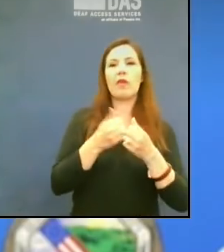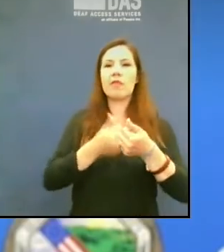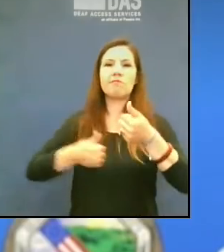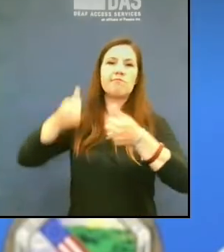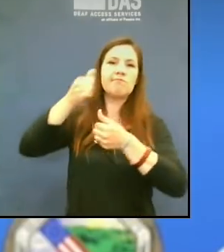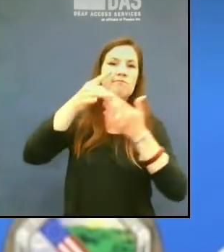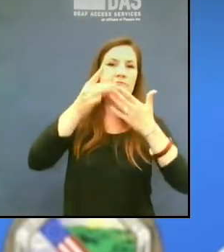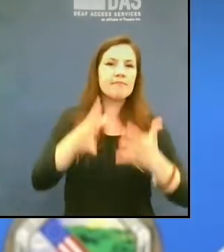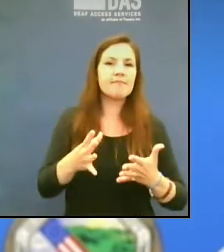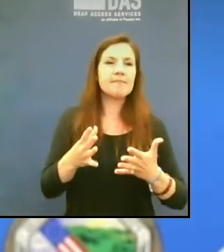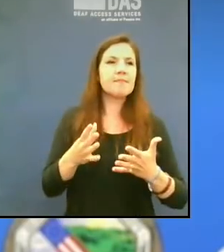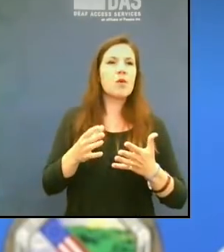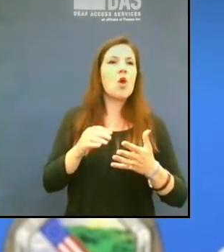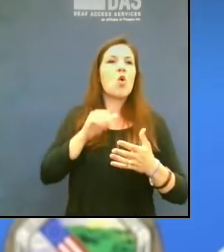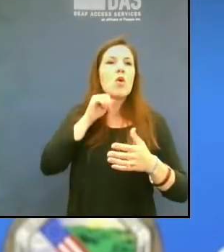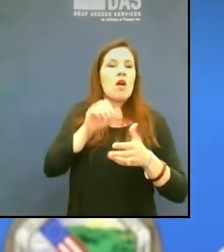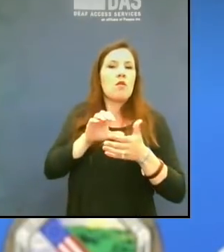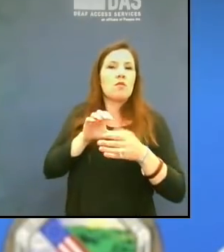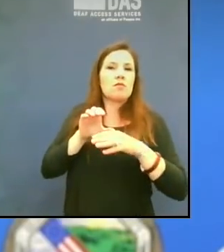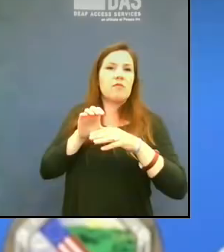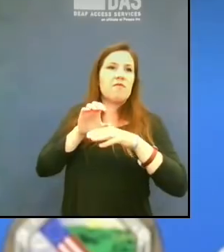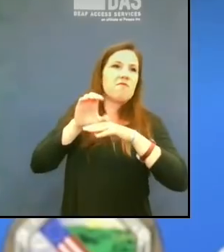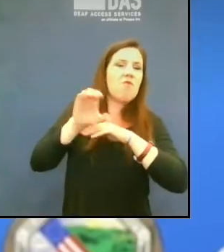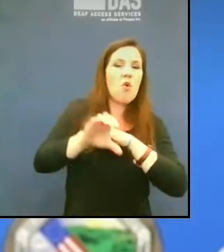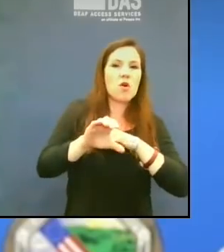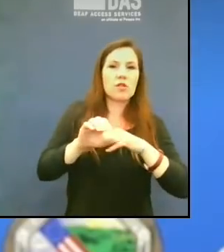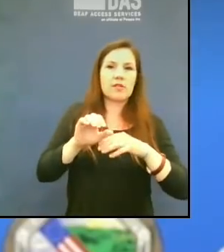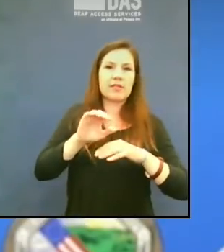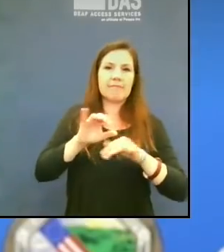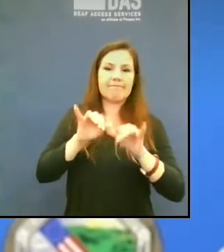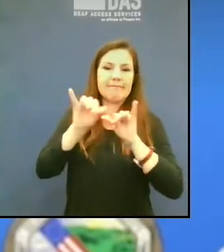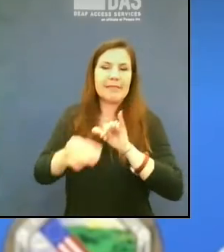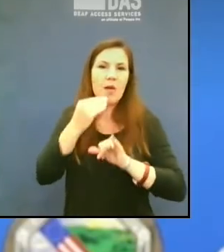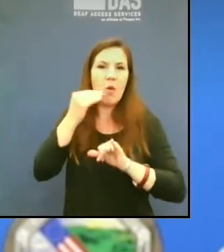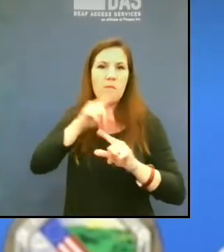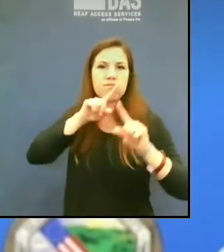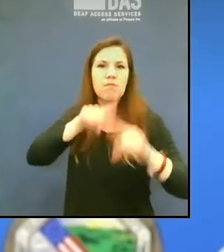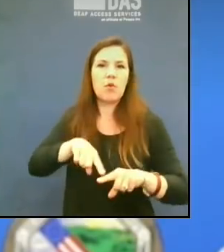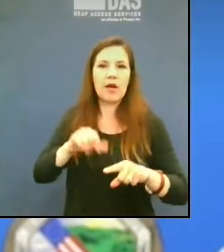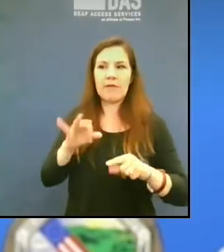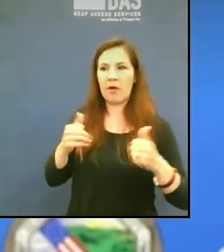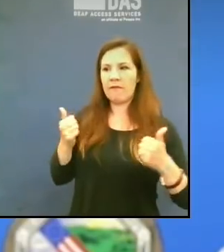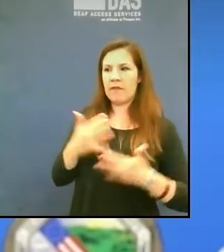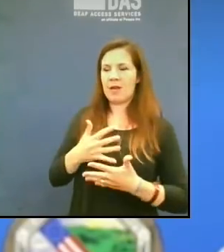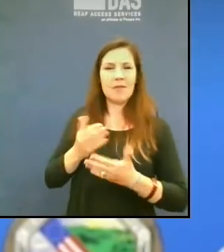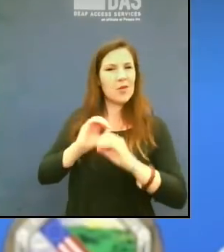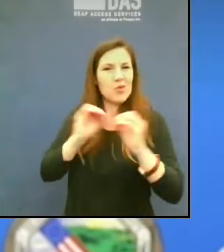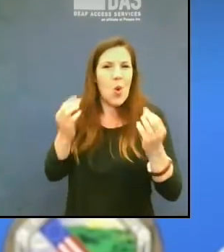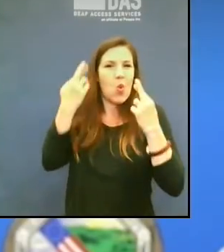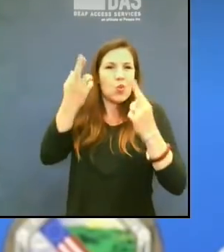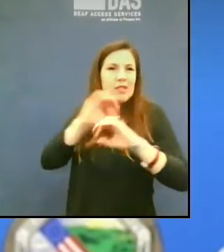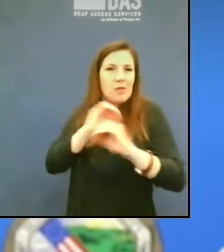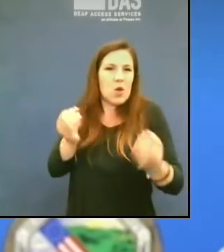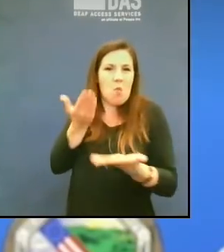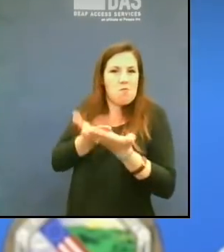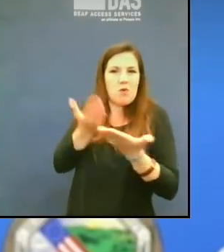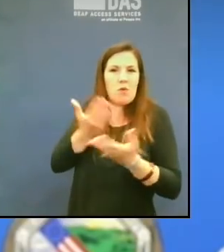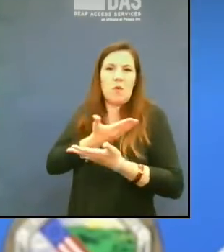don't put a curfew in just because we're fearful that something would happen if we don't have any information to indicate it's a